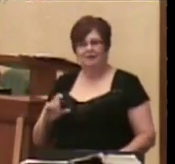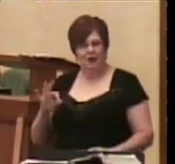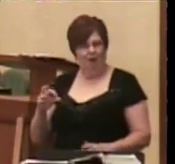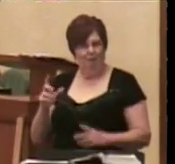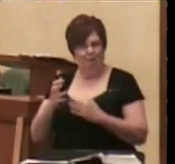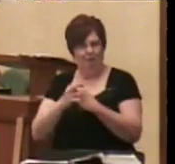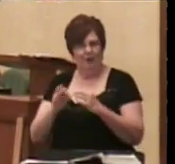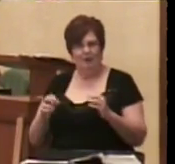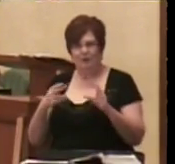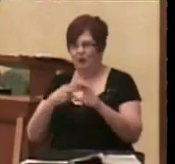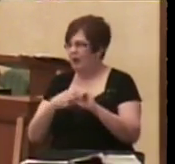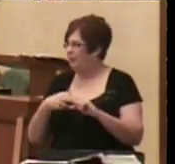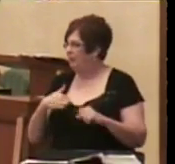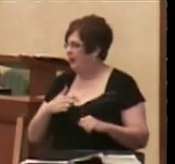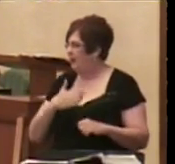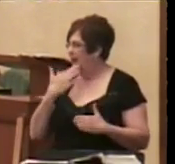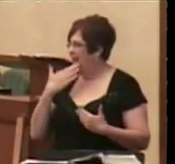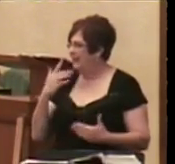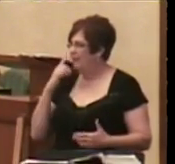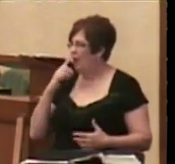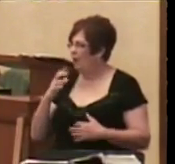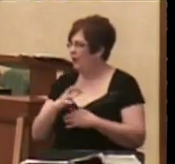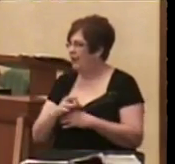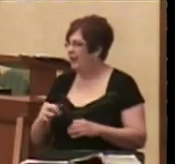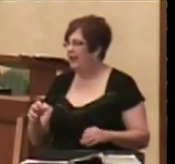So please join me. We give thanks for freedom.